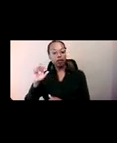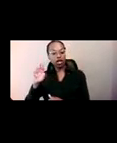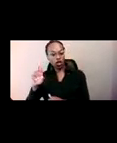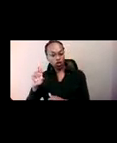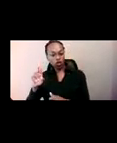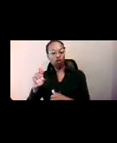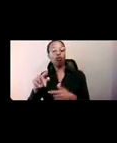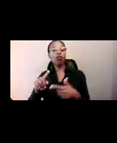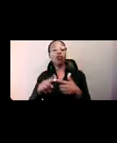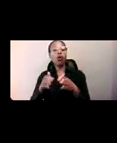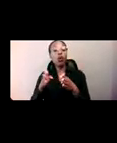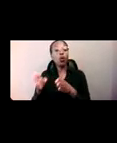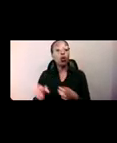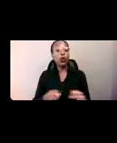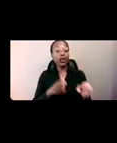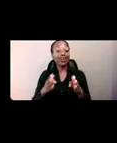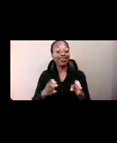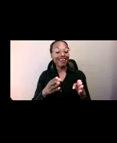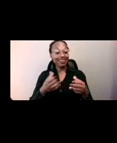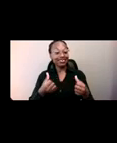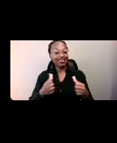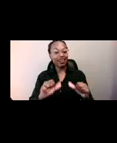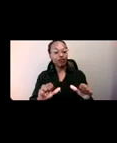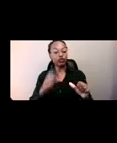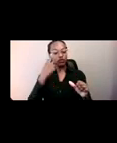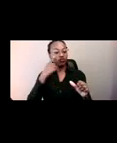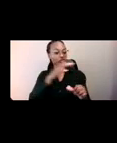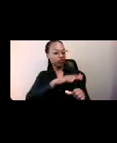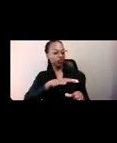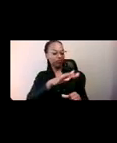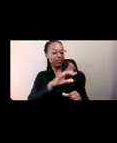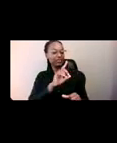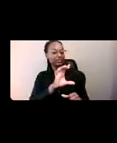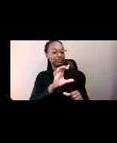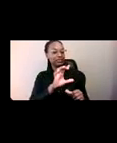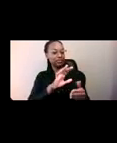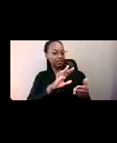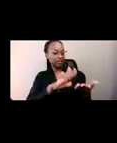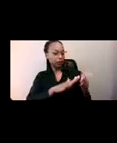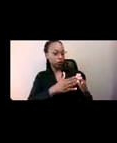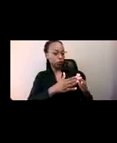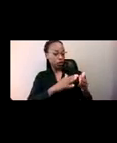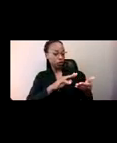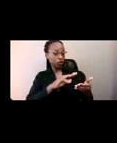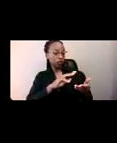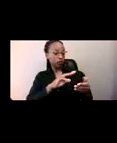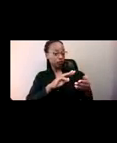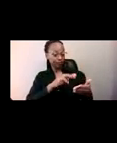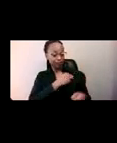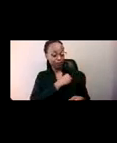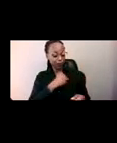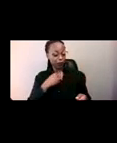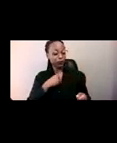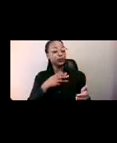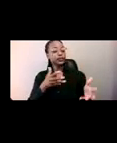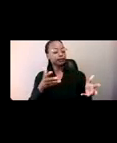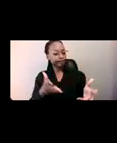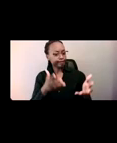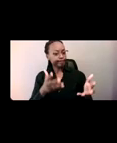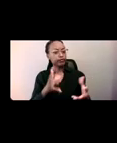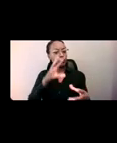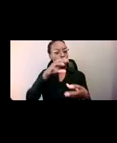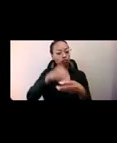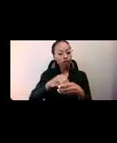to mobilize DC residents to take action and build relationships with community members that are most impacted by the policies we